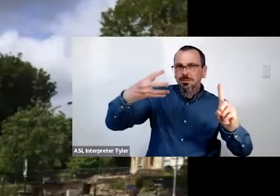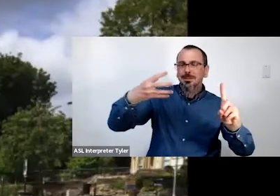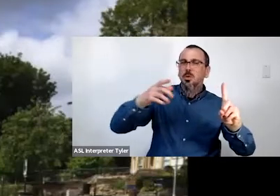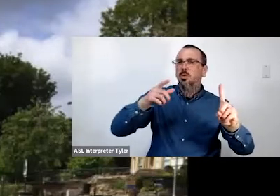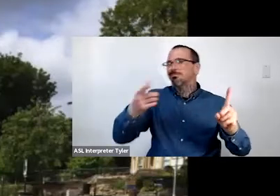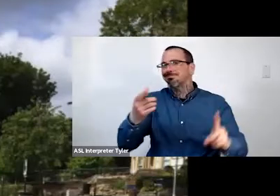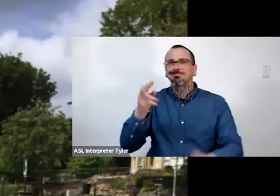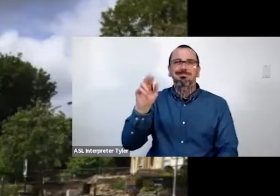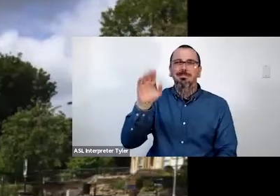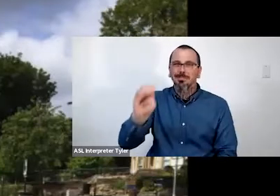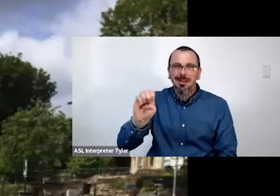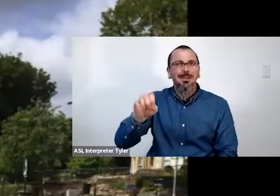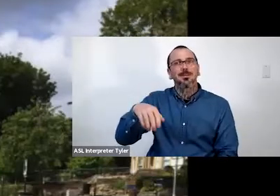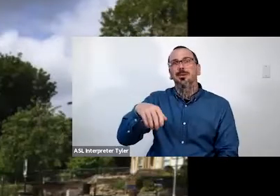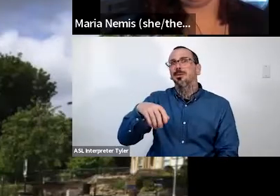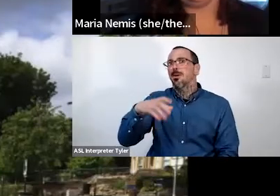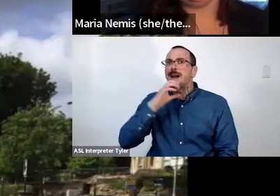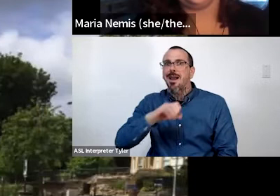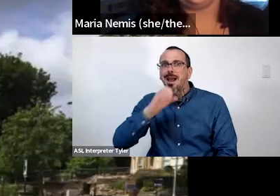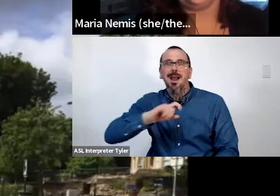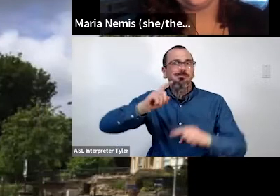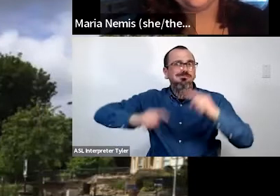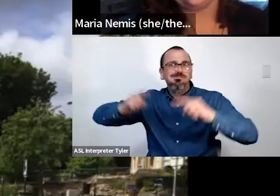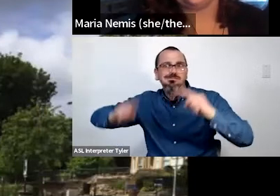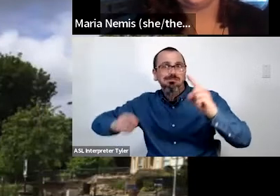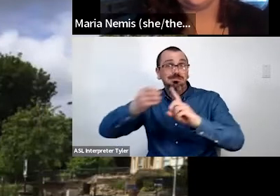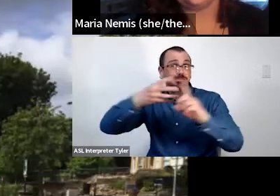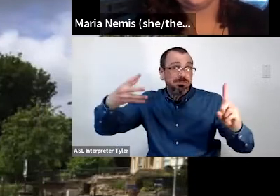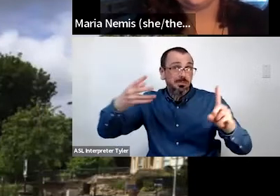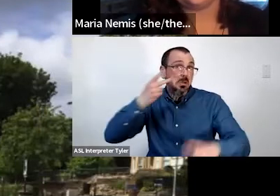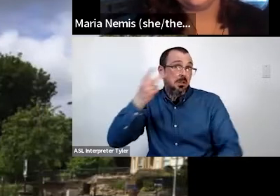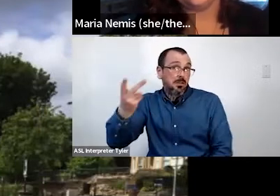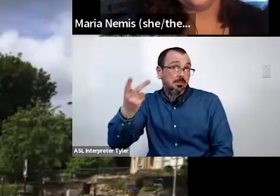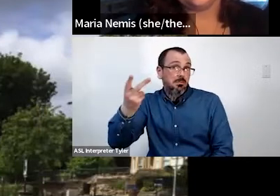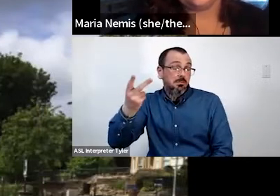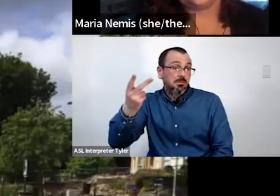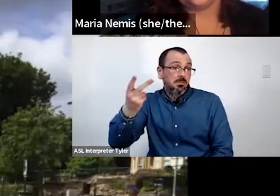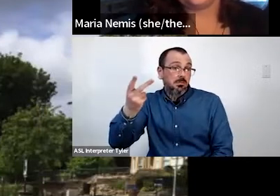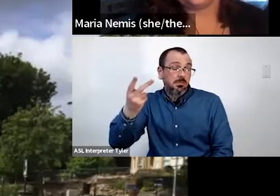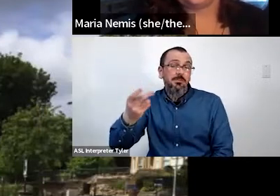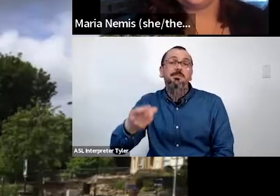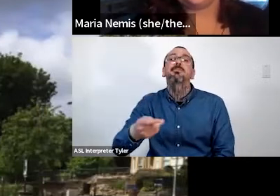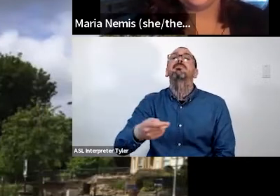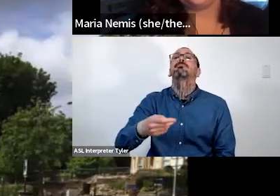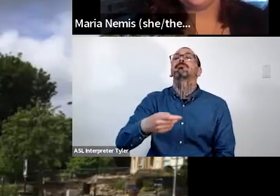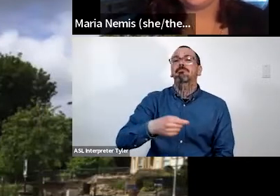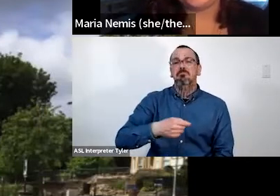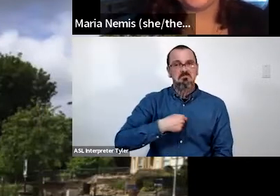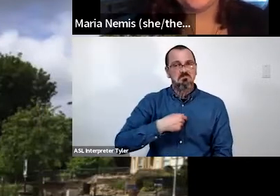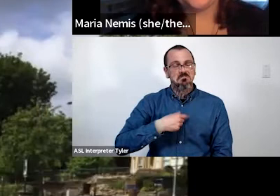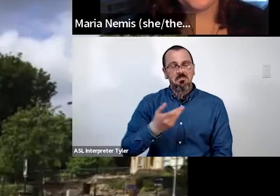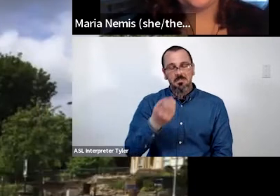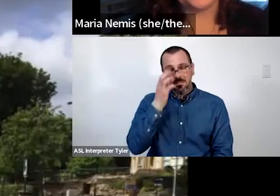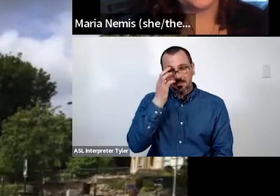place? If so, what came of that? I did. What I found was the gender